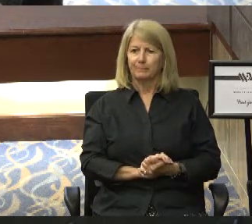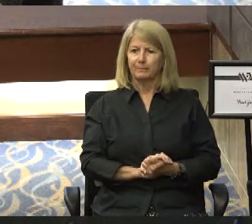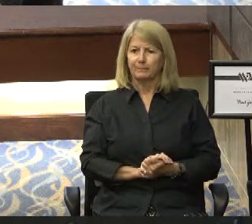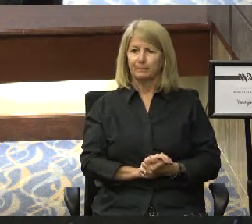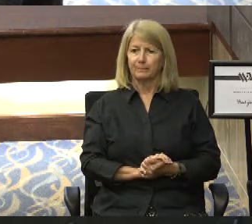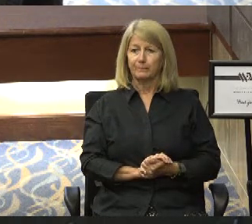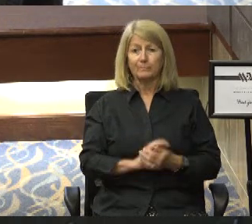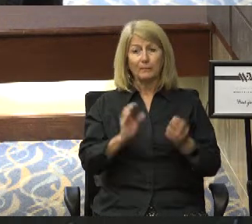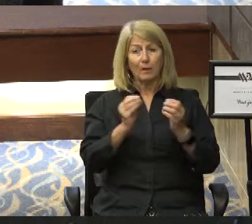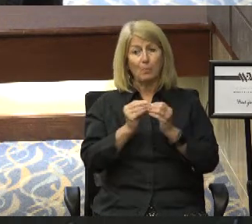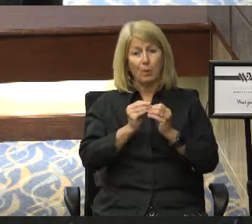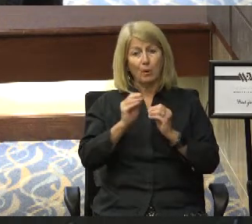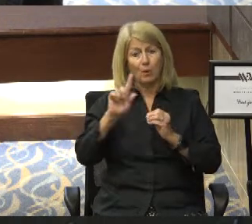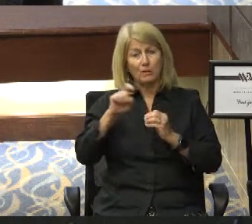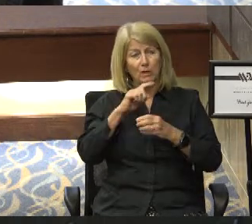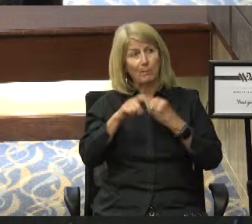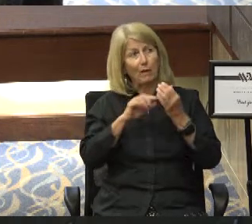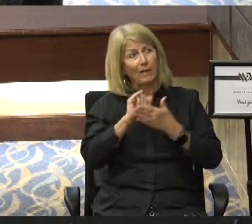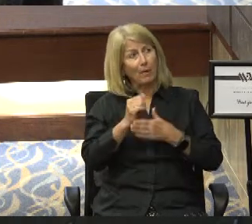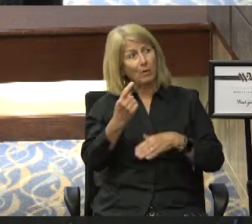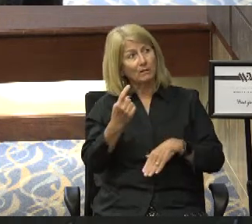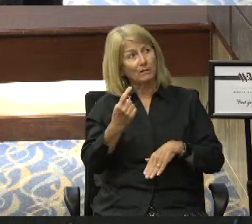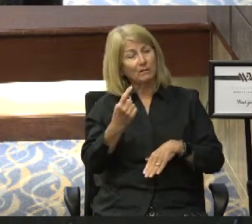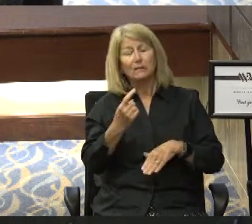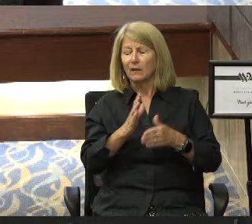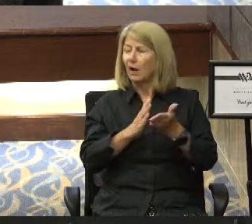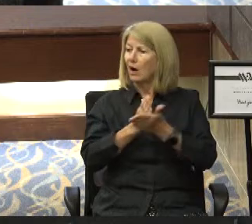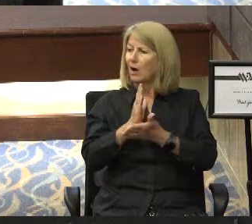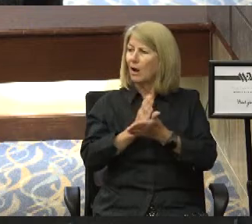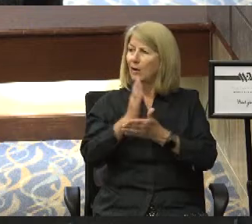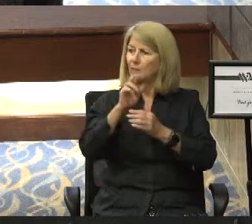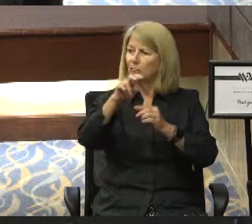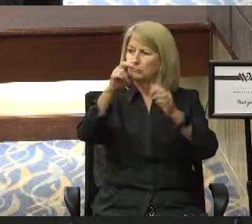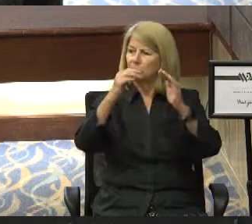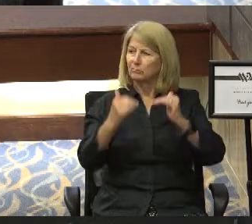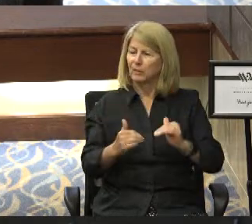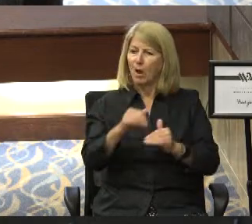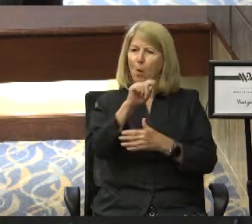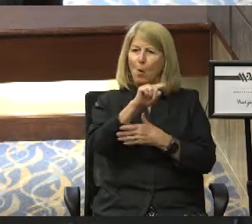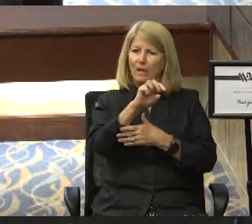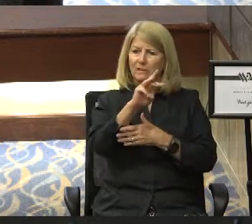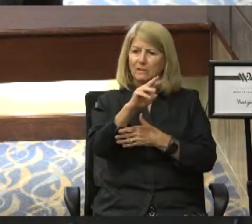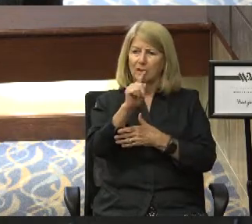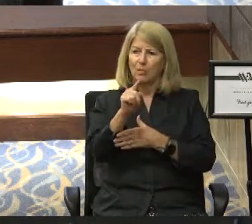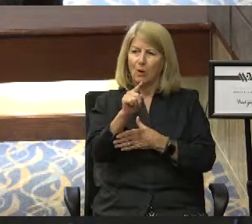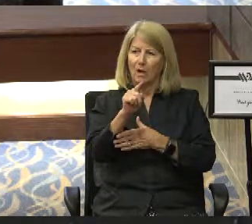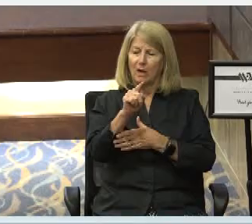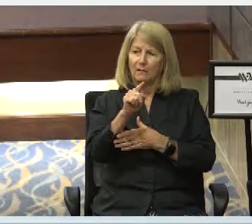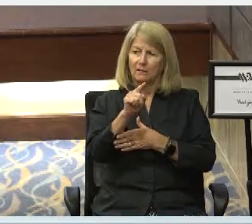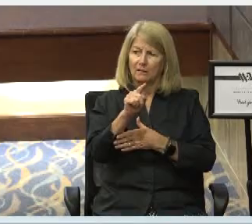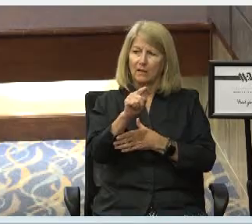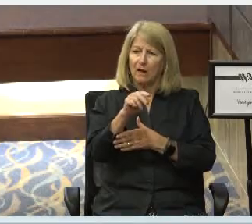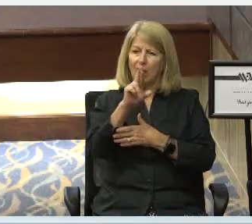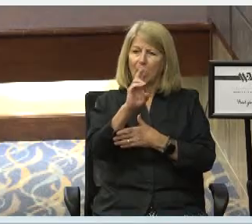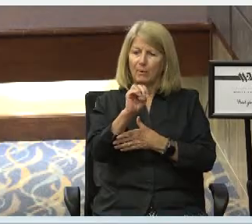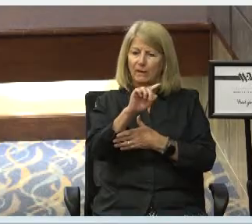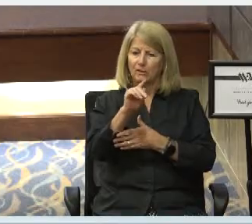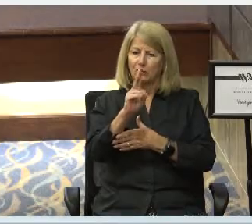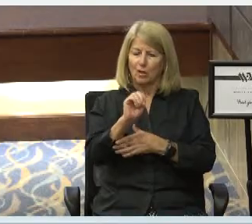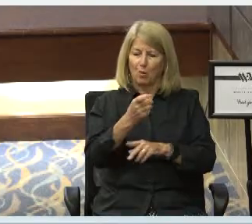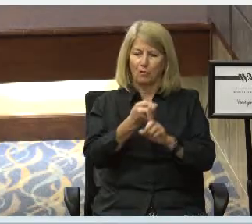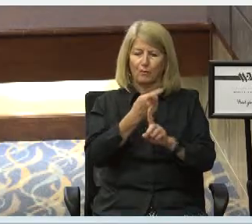Any more questions on that one? All right, we'll jump to our next one, 161. This is a rezone request from C2